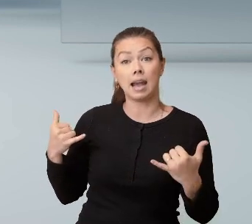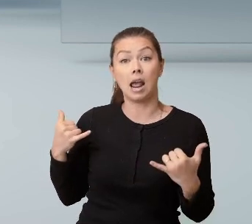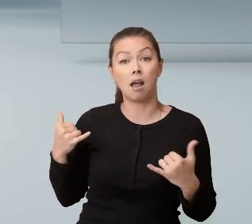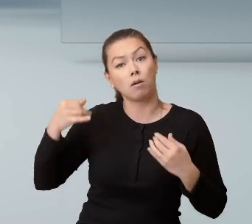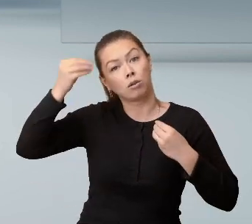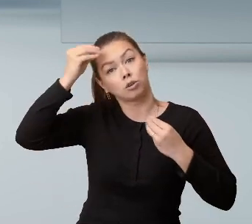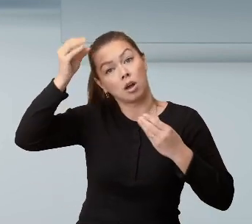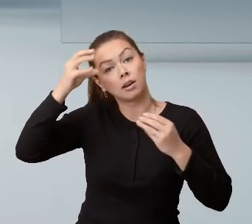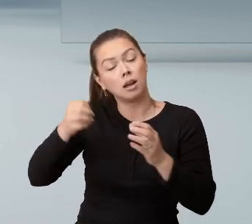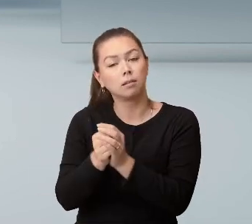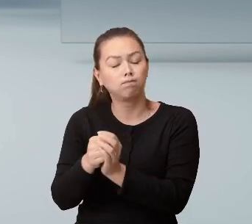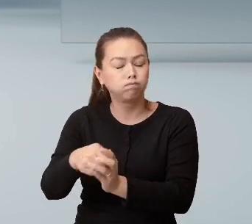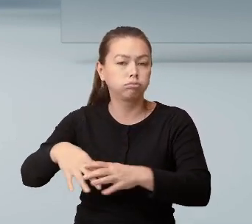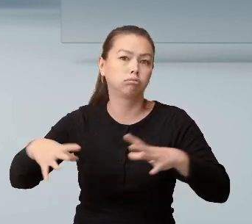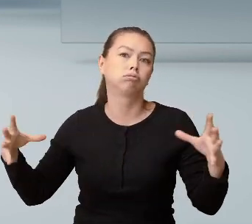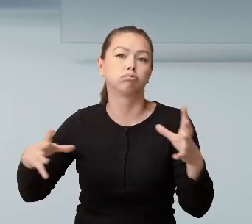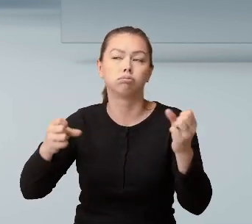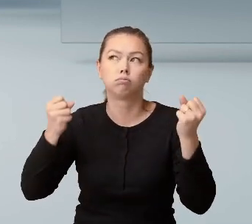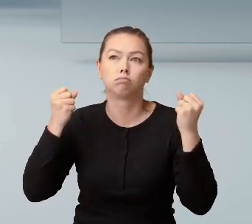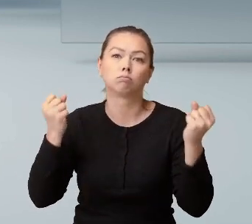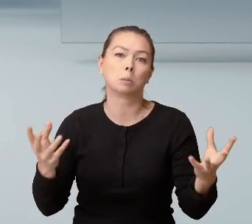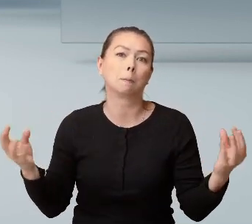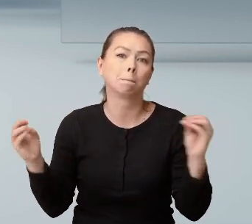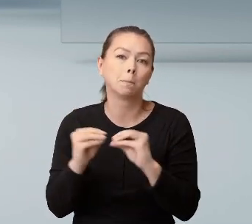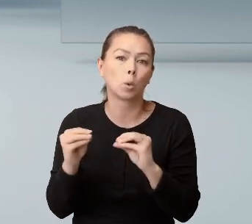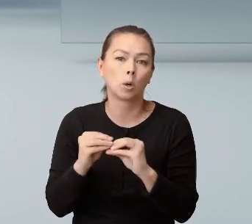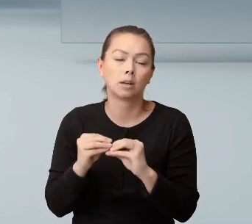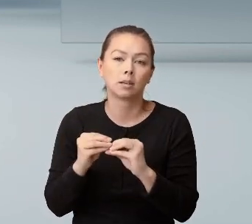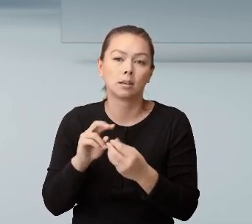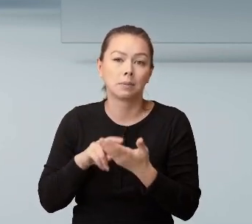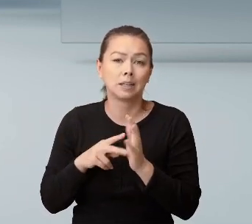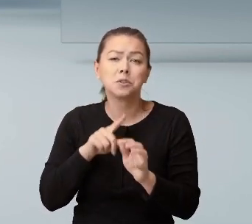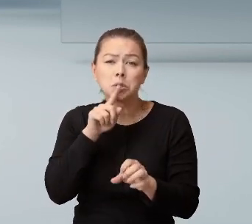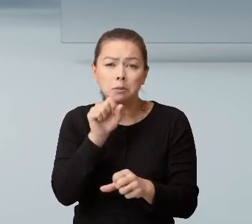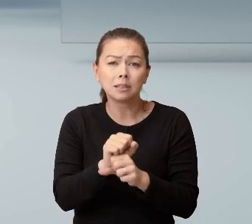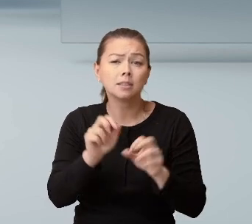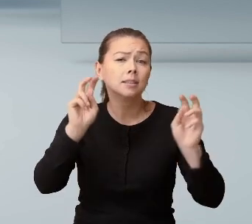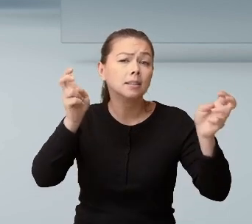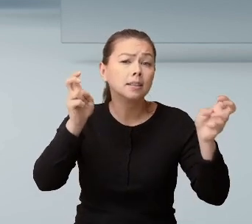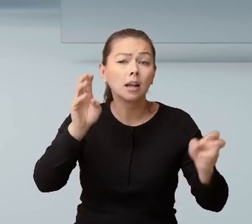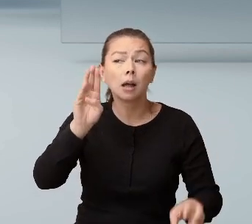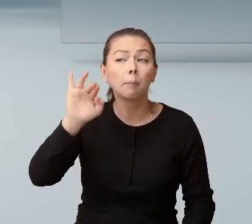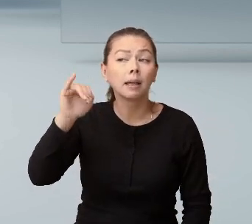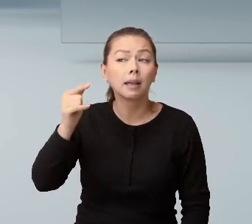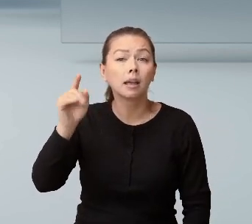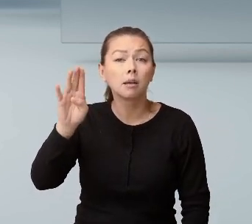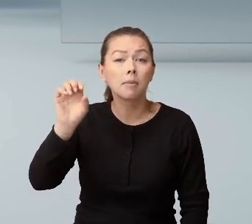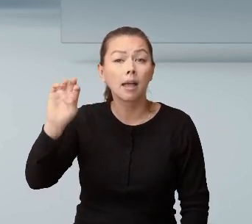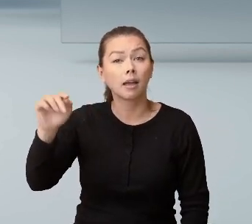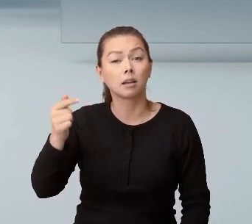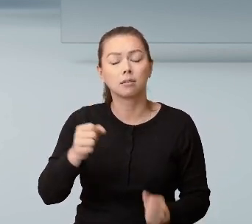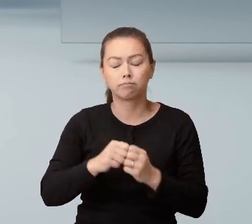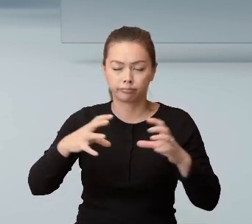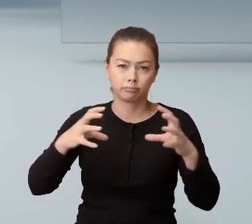has been happening for a long time, and it's only getting faster. It's a big bang of content creation, if you